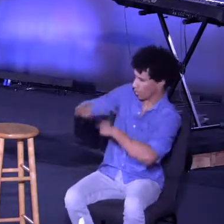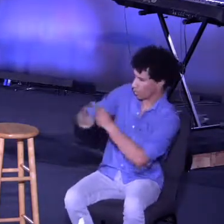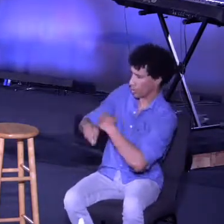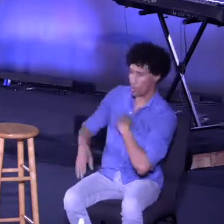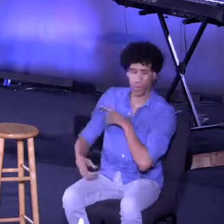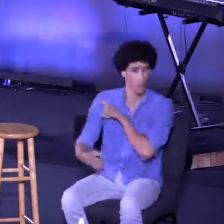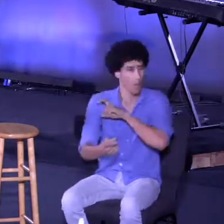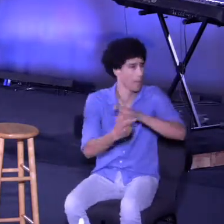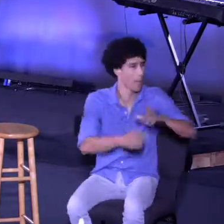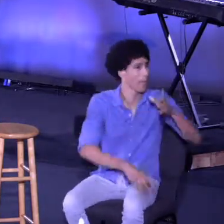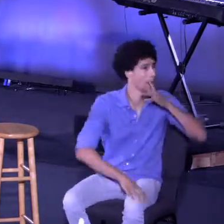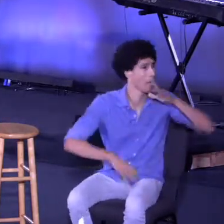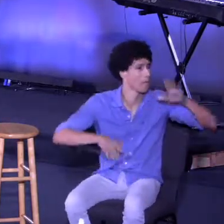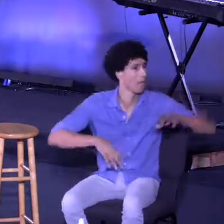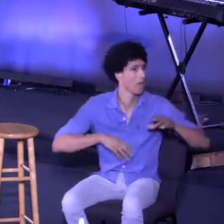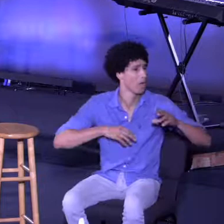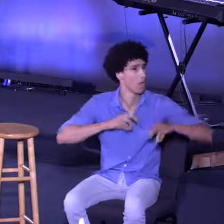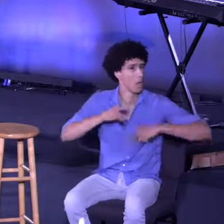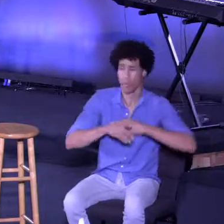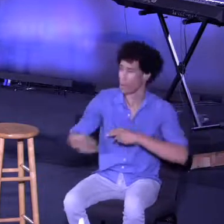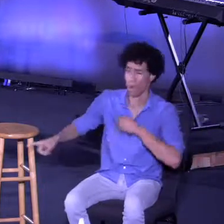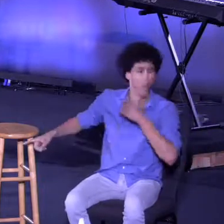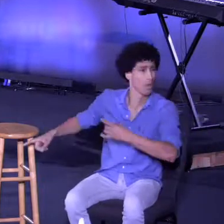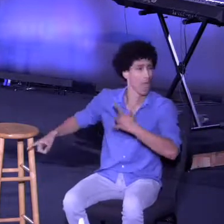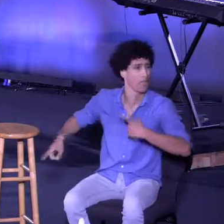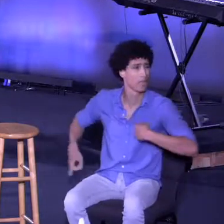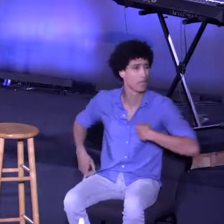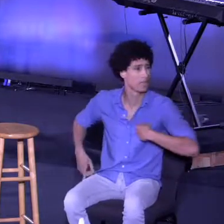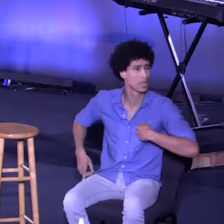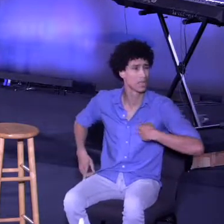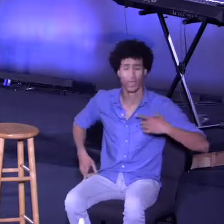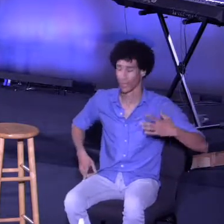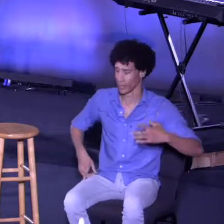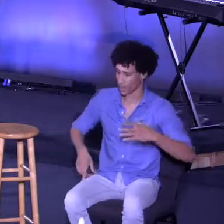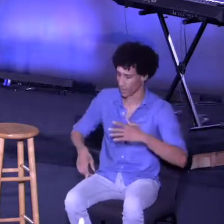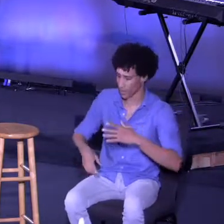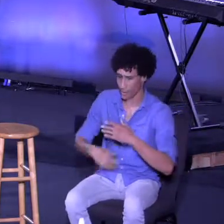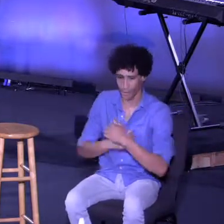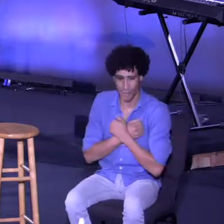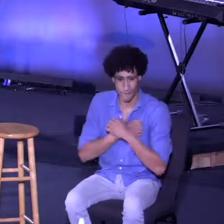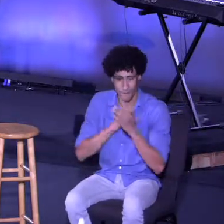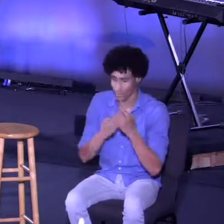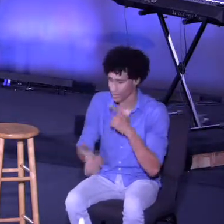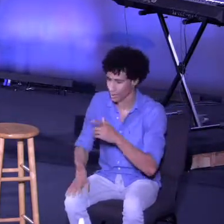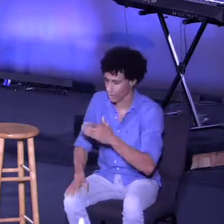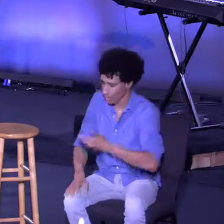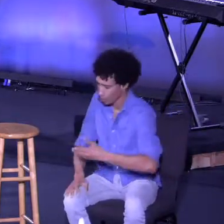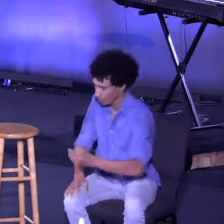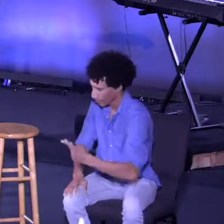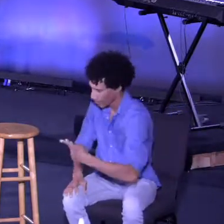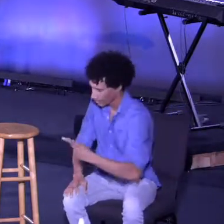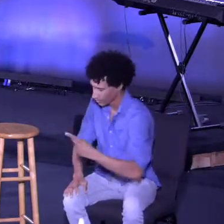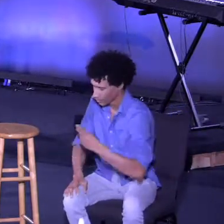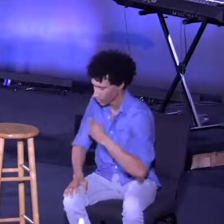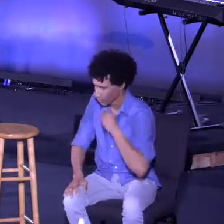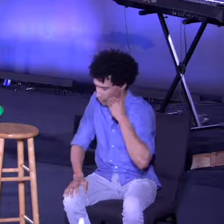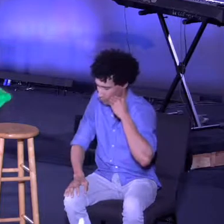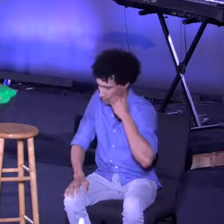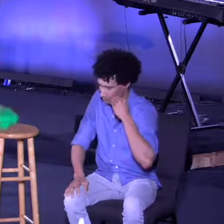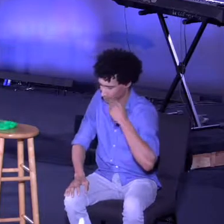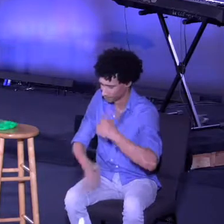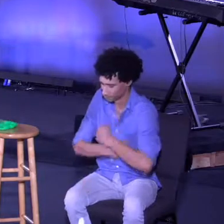like me. And you'll say, welcome home, son. You've been stamped by God. You've been stamped.